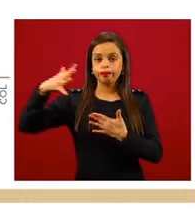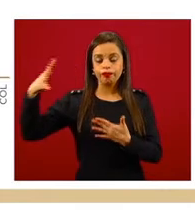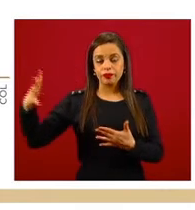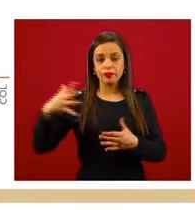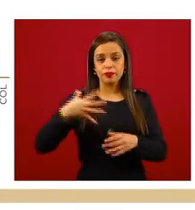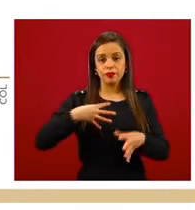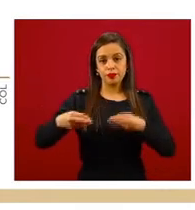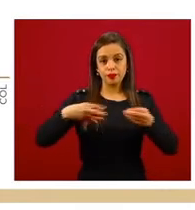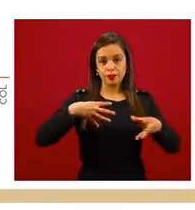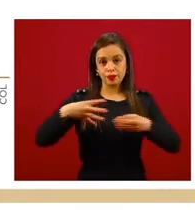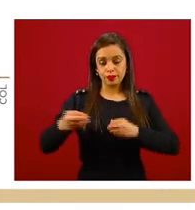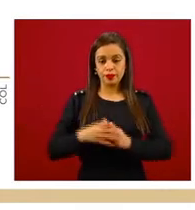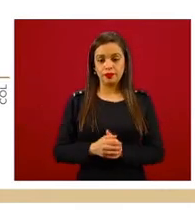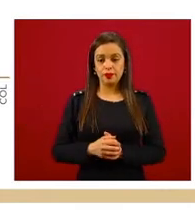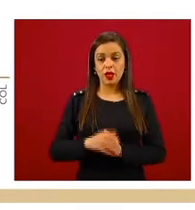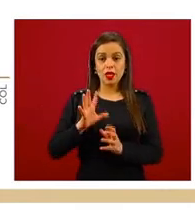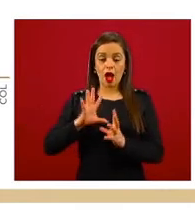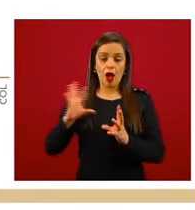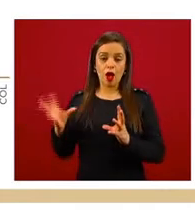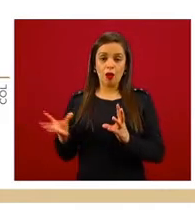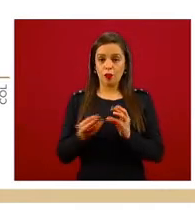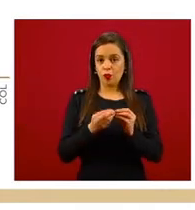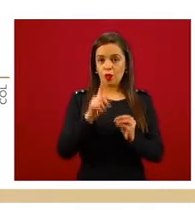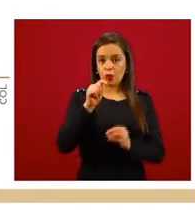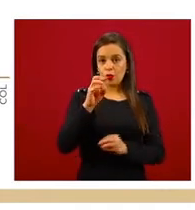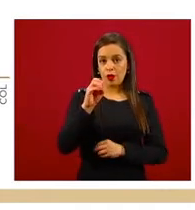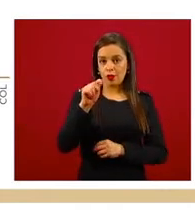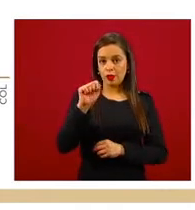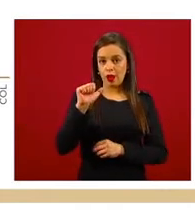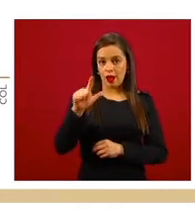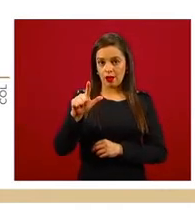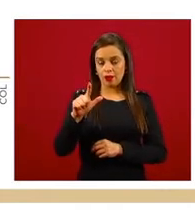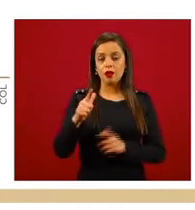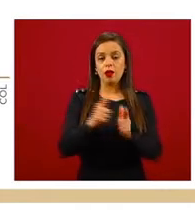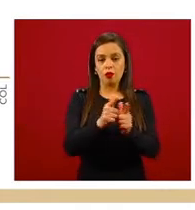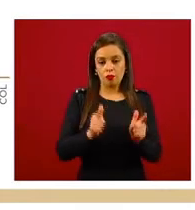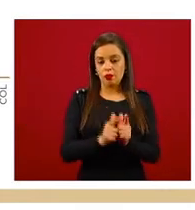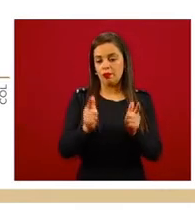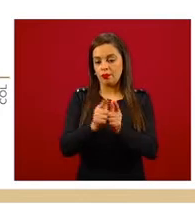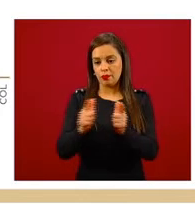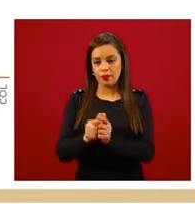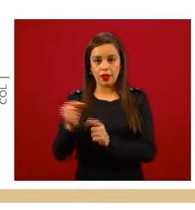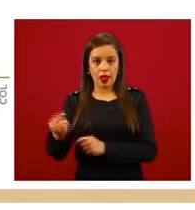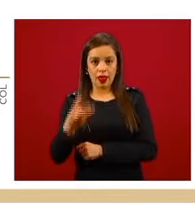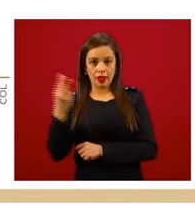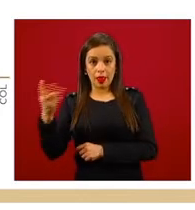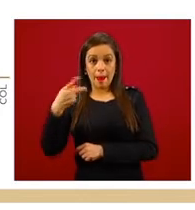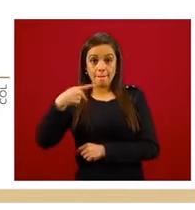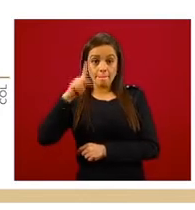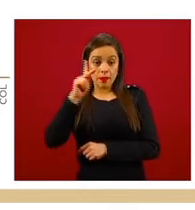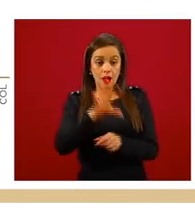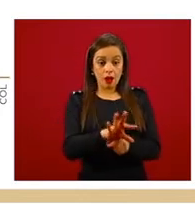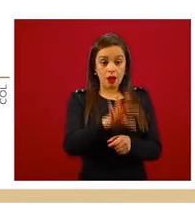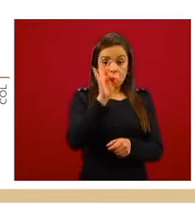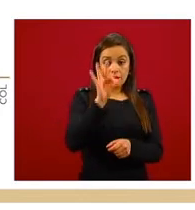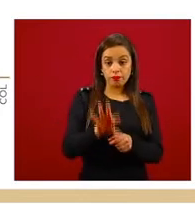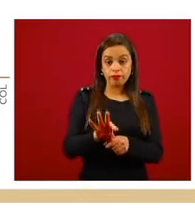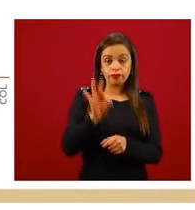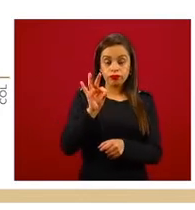de las largest barras group totales, porque of recordemos que las doctors. barras totales incluyen los tres Please grupos, remember pero si that the nos total bars concentramos are justo including the three en el